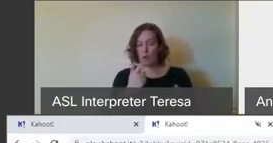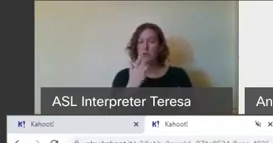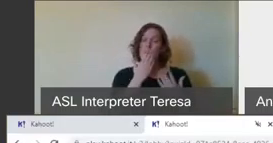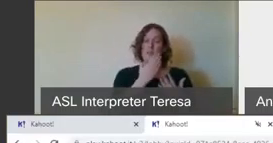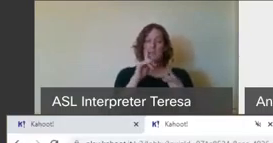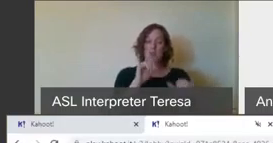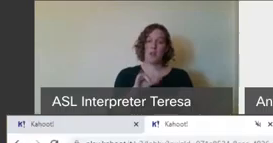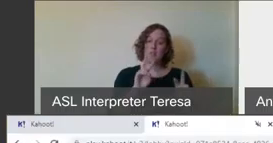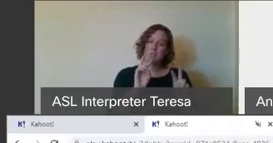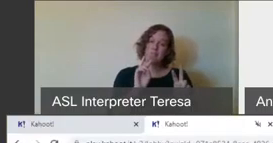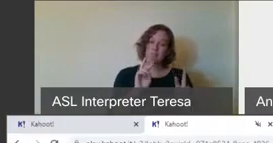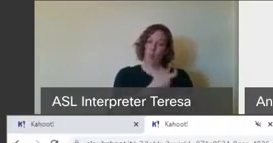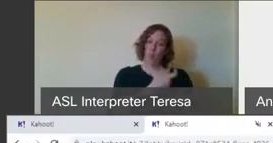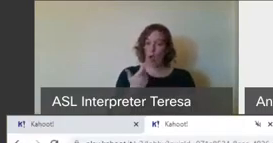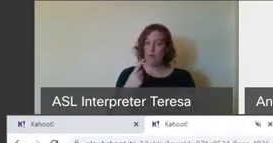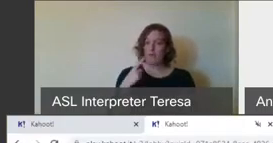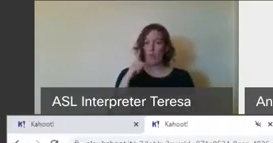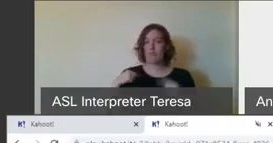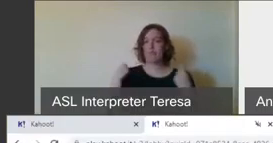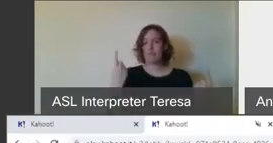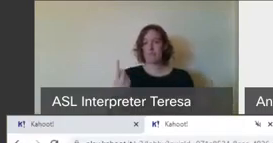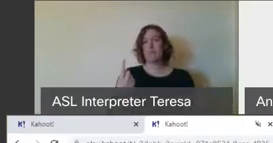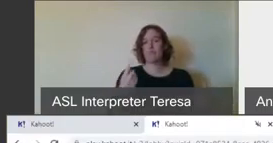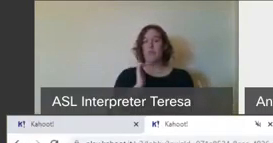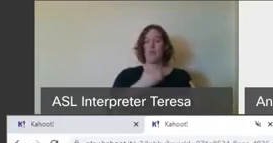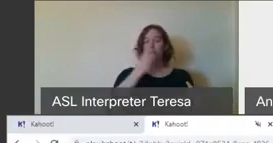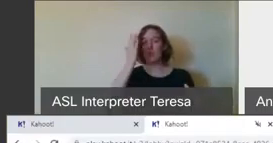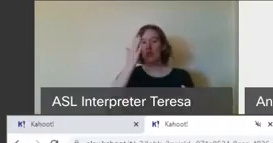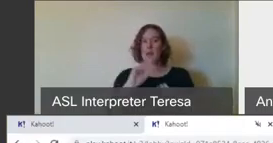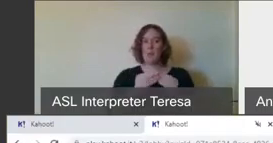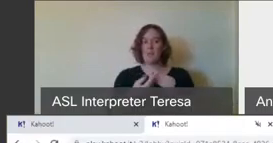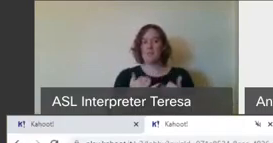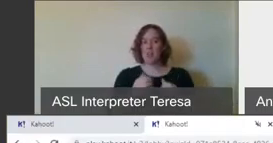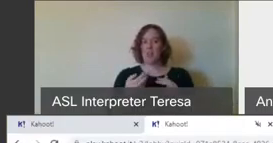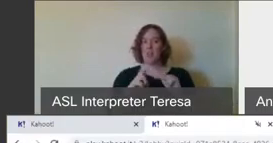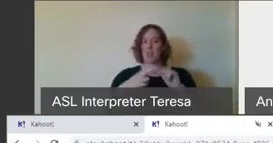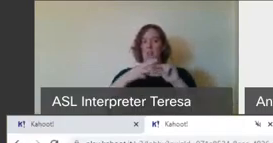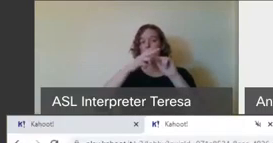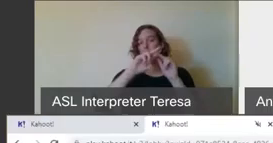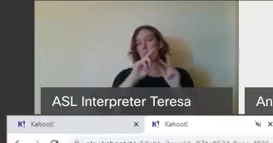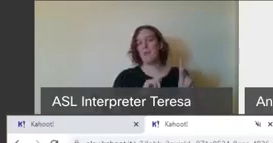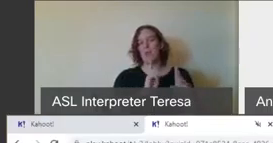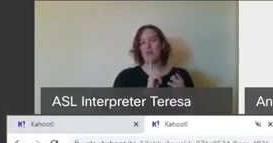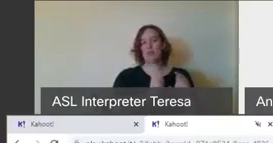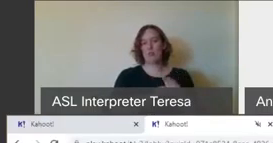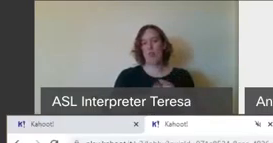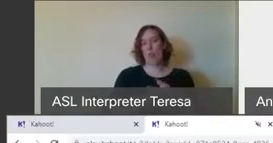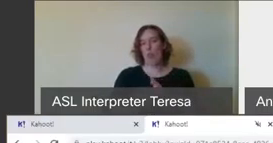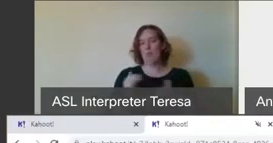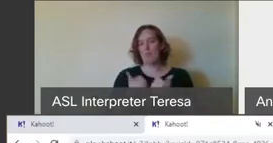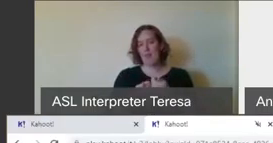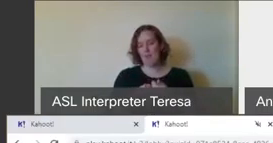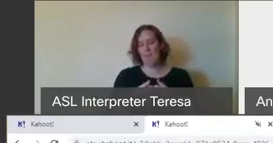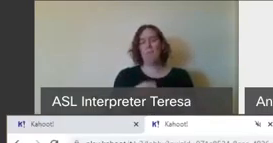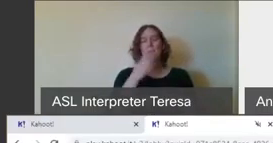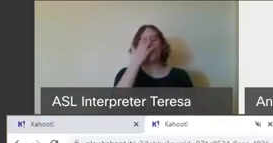in to what we are presenting. The numbers are still climbing in as people are logging in and getting up to